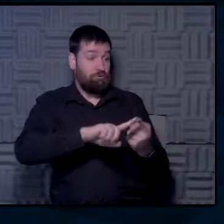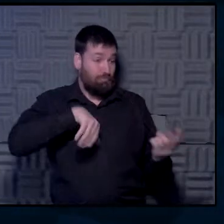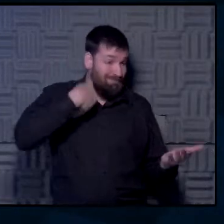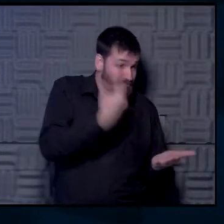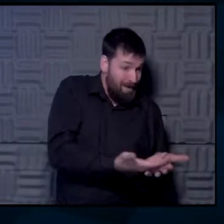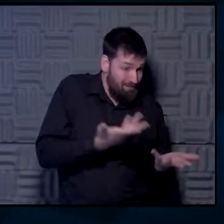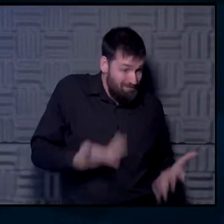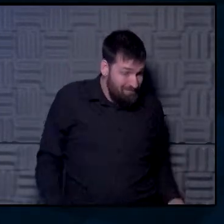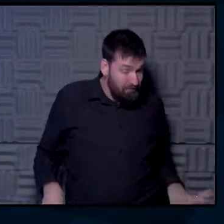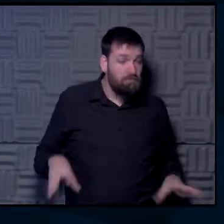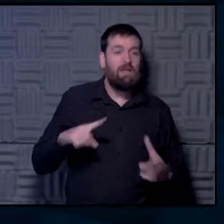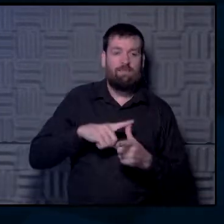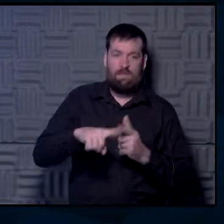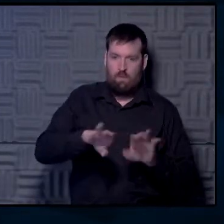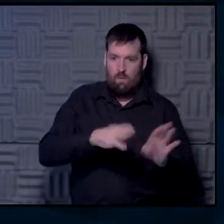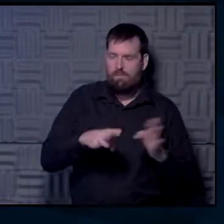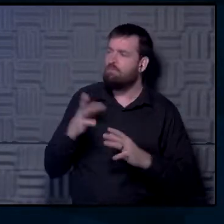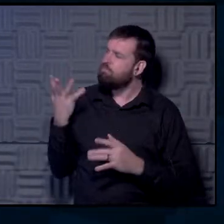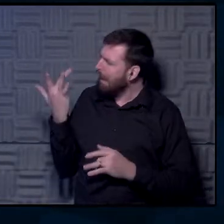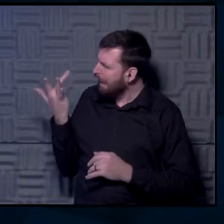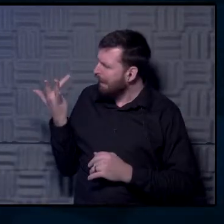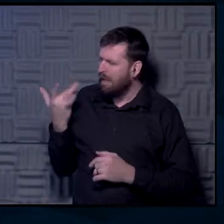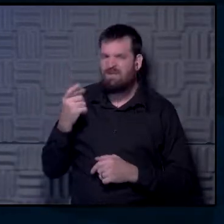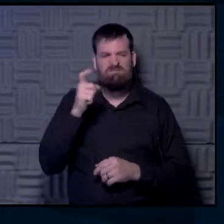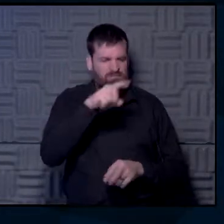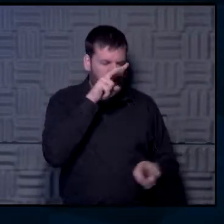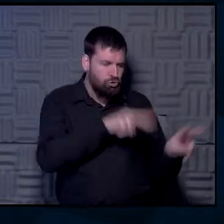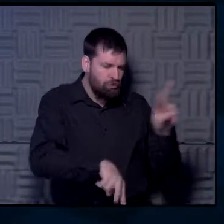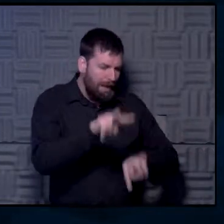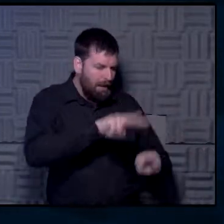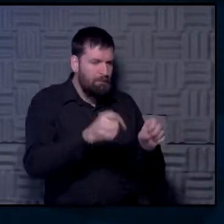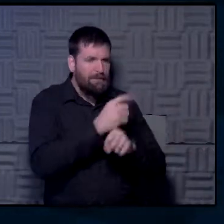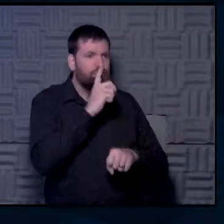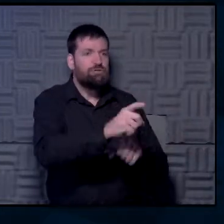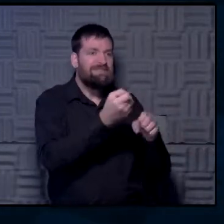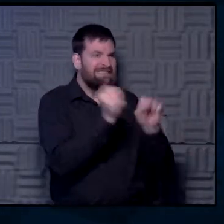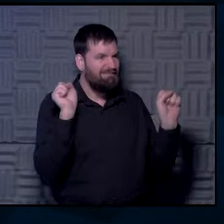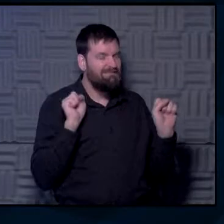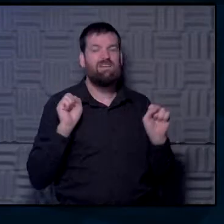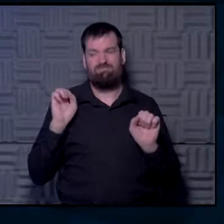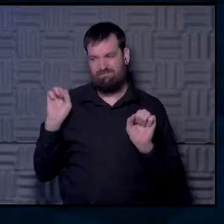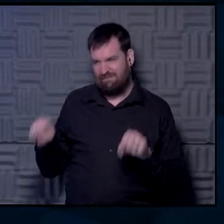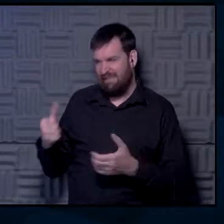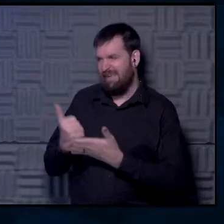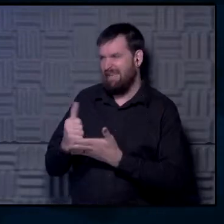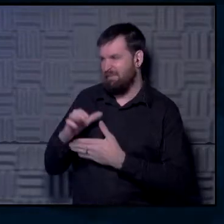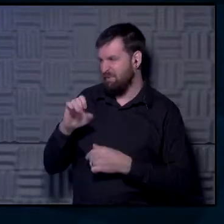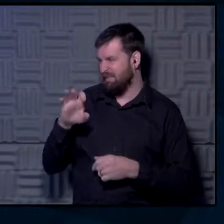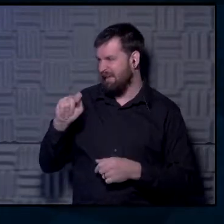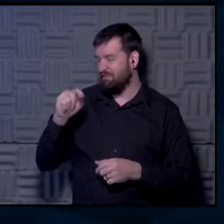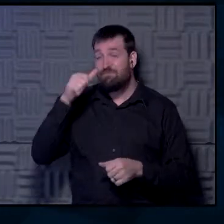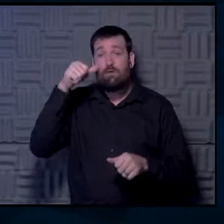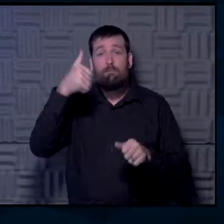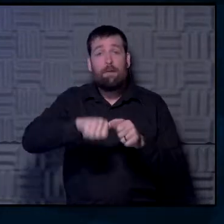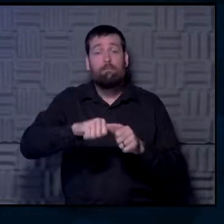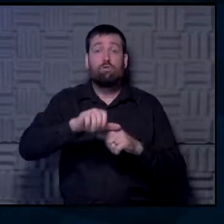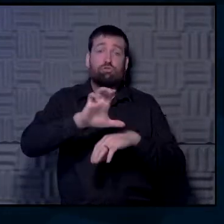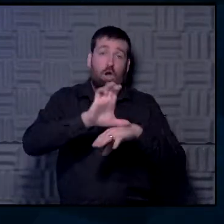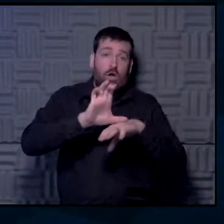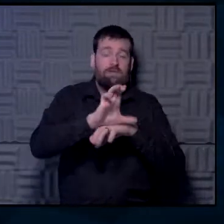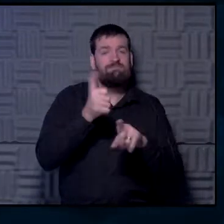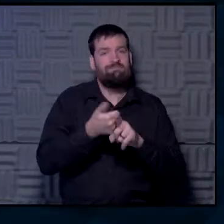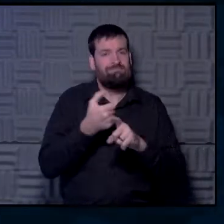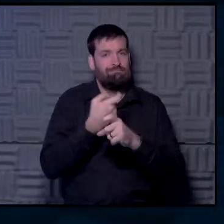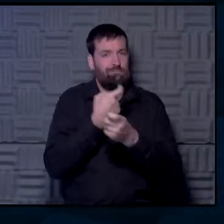home. Why? Because a grown-up needs to check it to make sure it's safe. I can help you, Scout. Remember, chocolate is poisonous